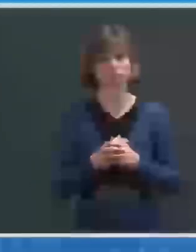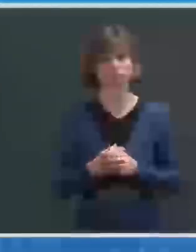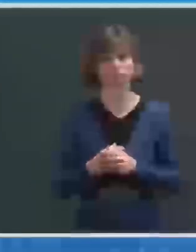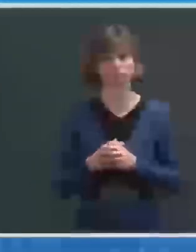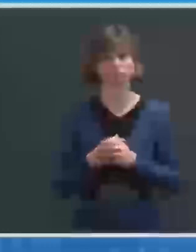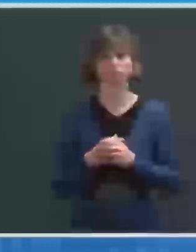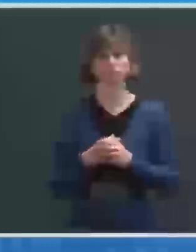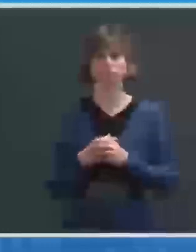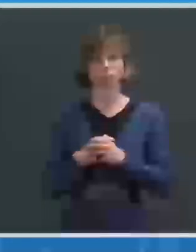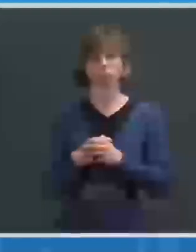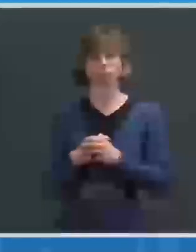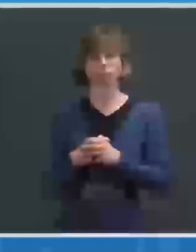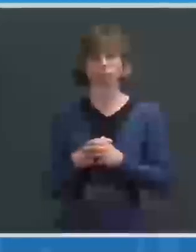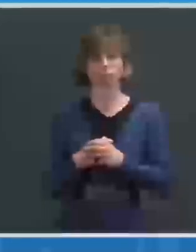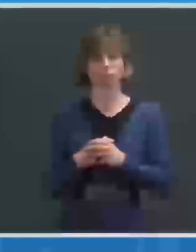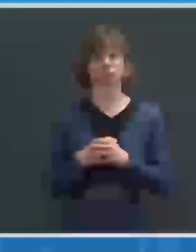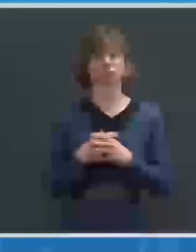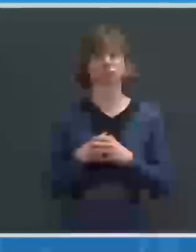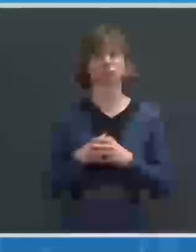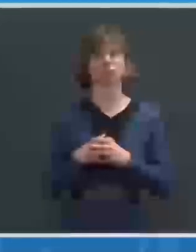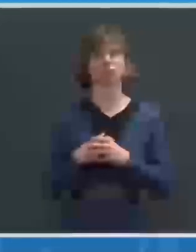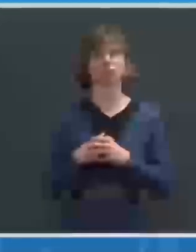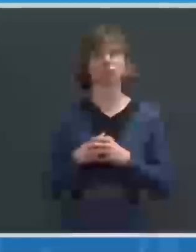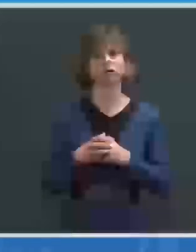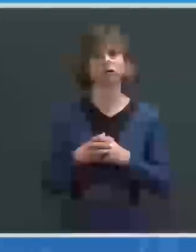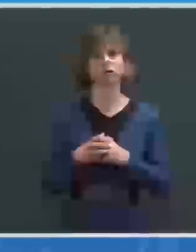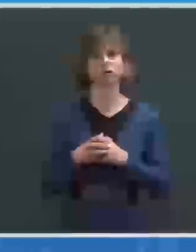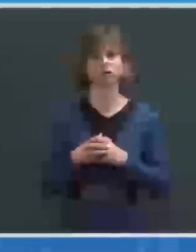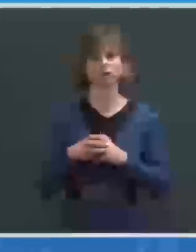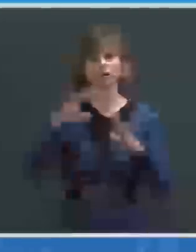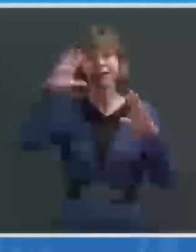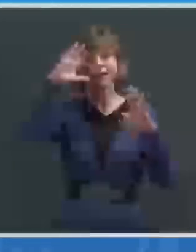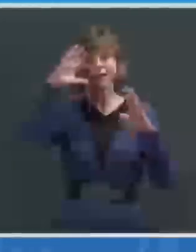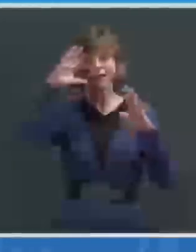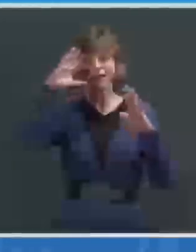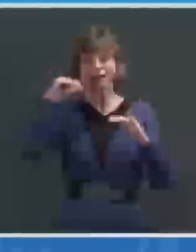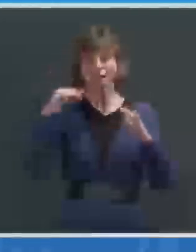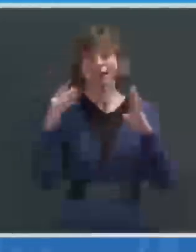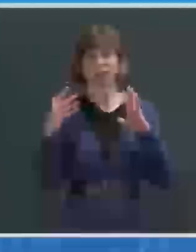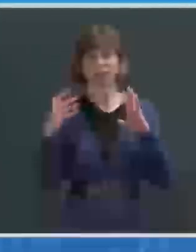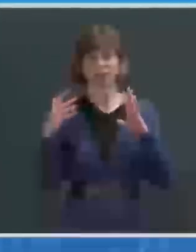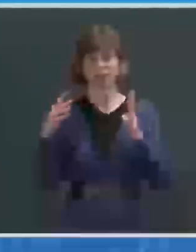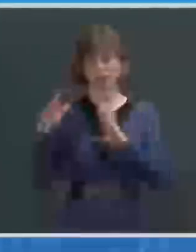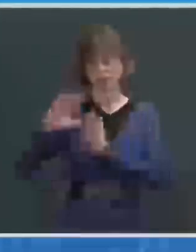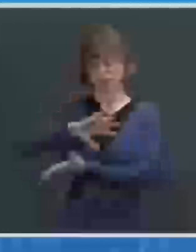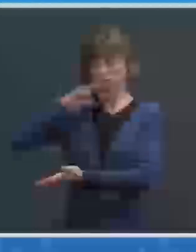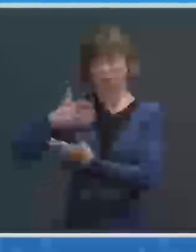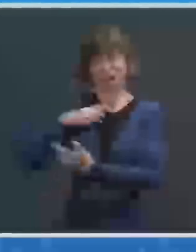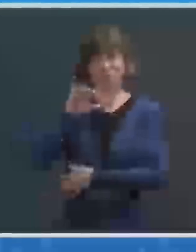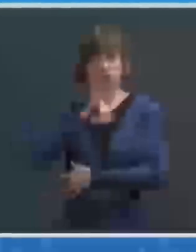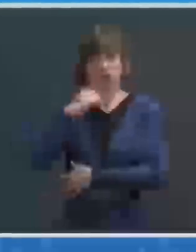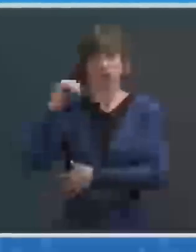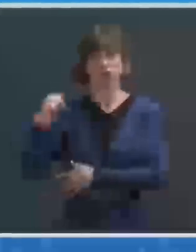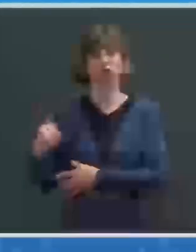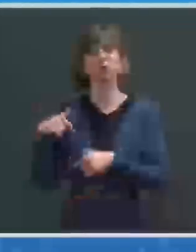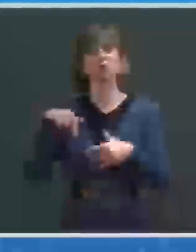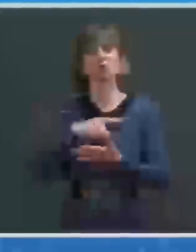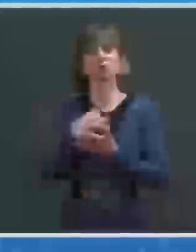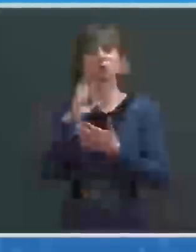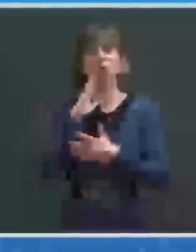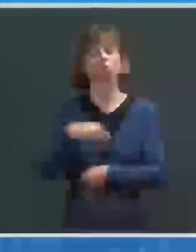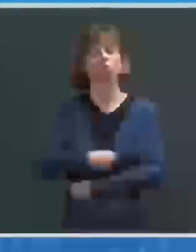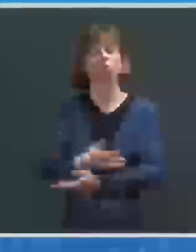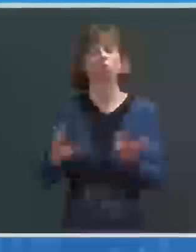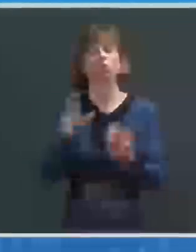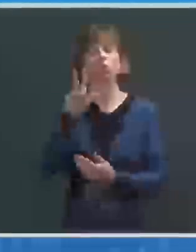As to the expected supply of Johnson & Johnson vaccine, this week we'll distribute 3.9 million doses. That is